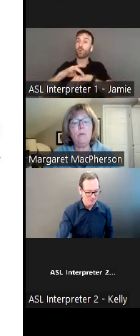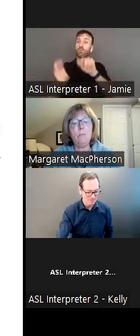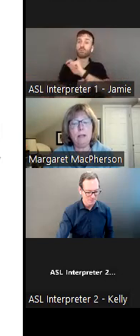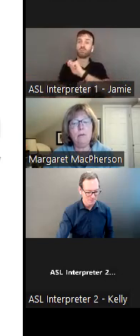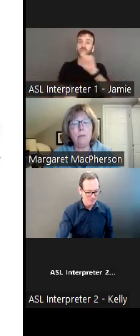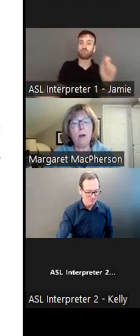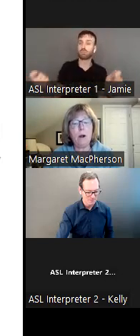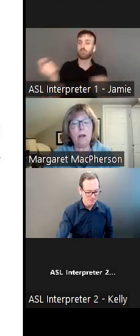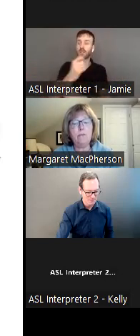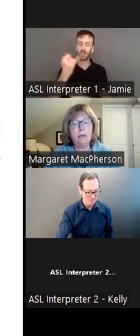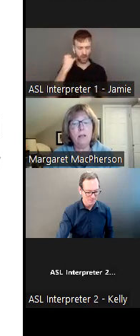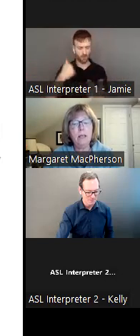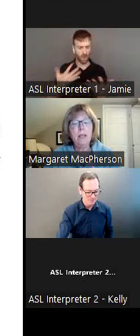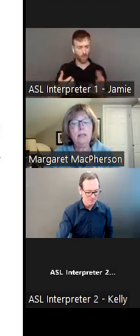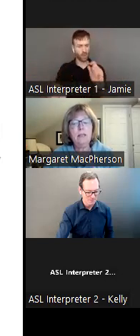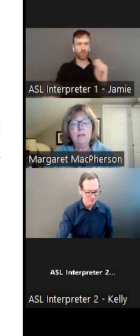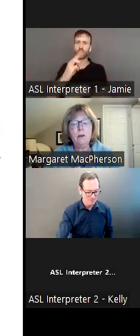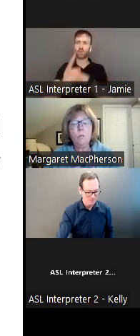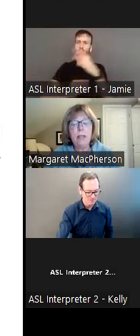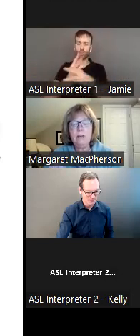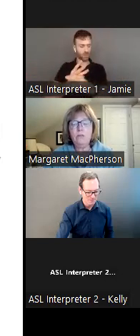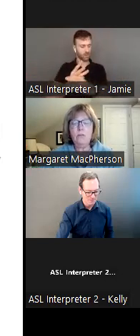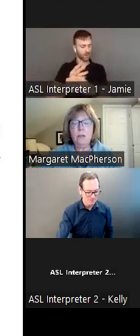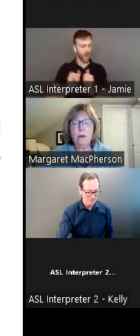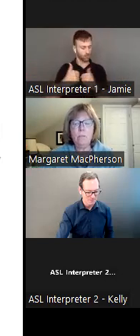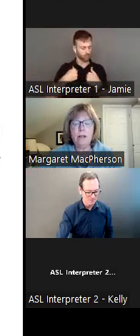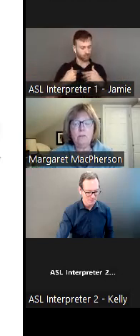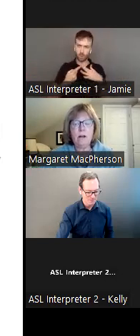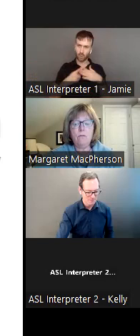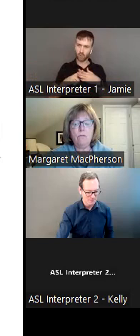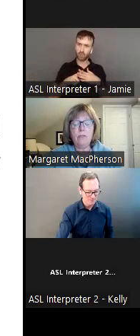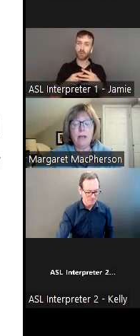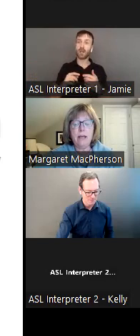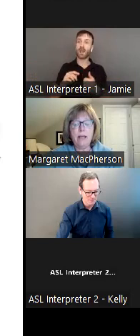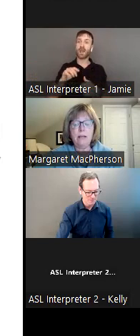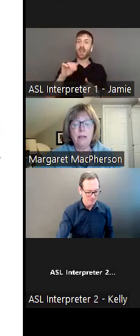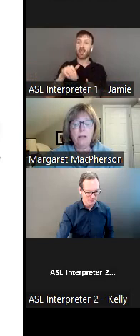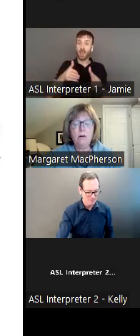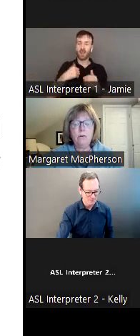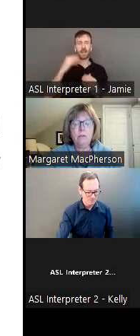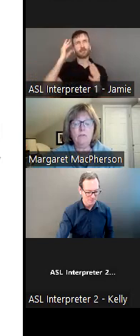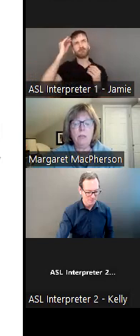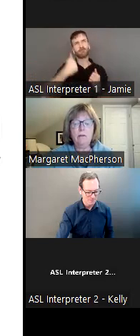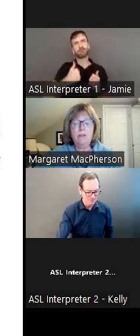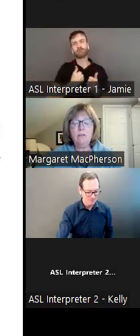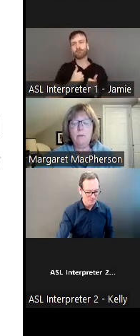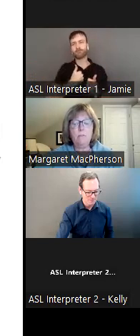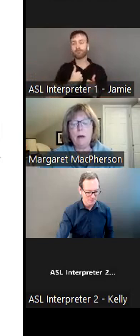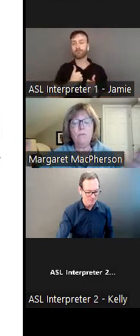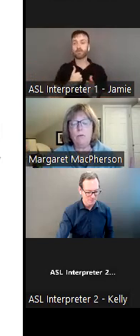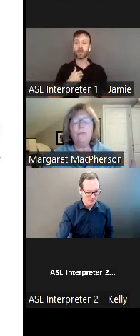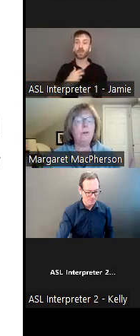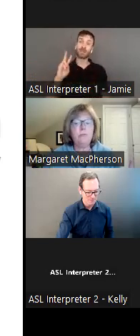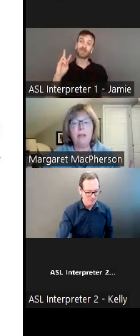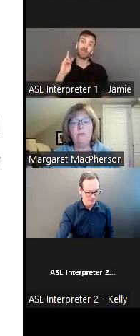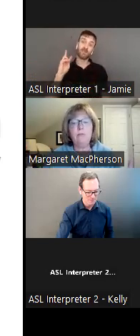then how am I going to be part of it? It is a way to think about myself that, and instead of being a victim of